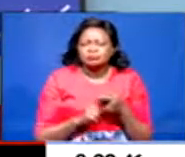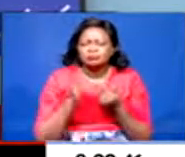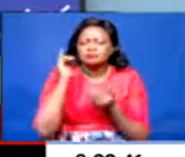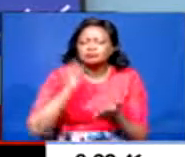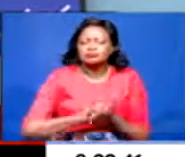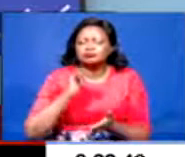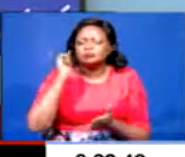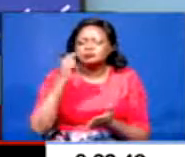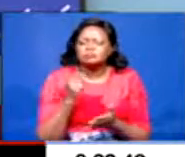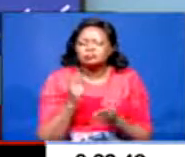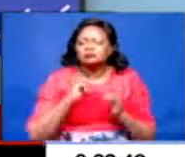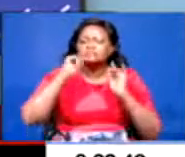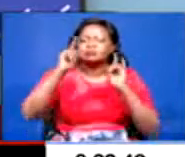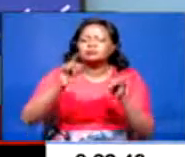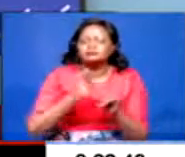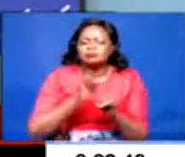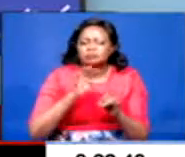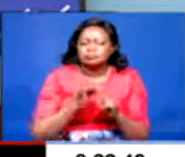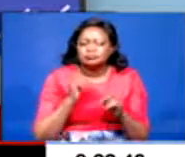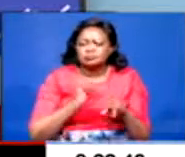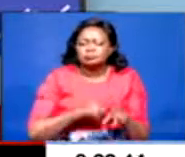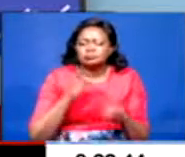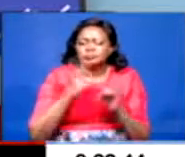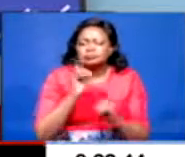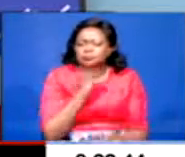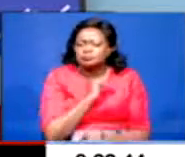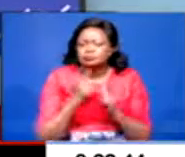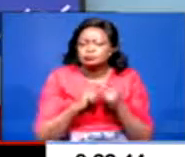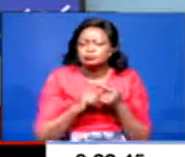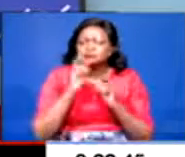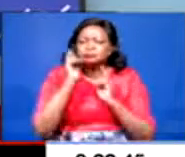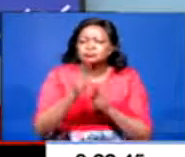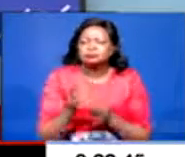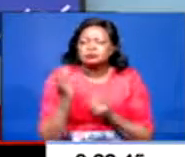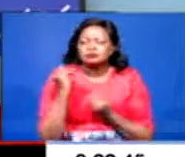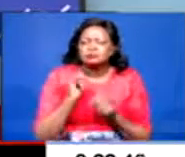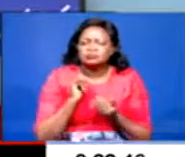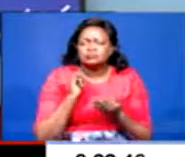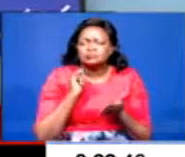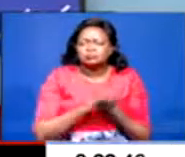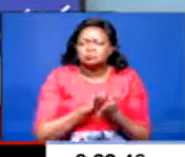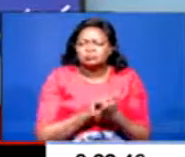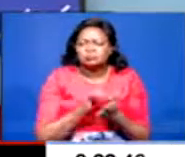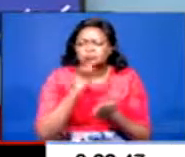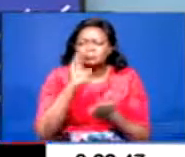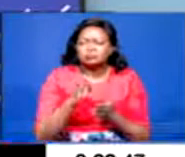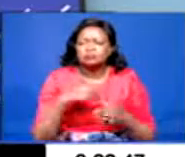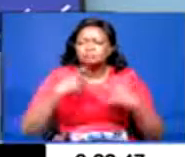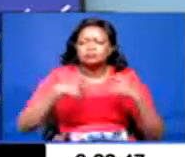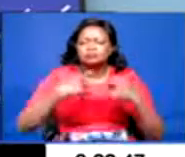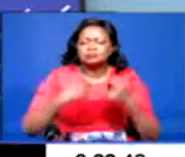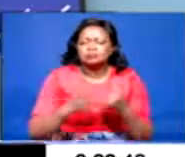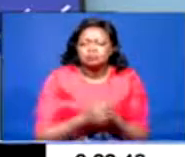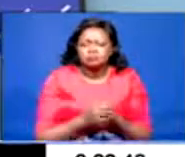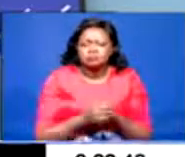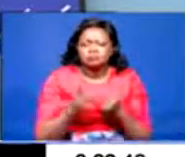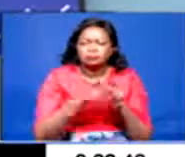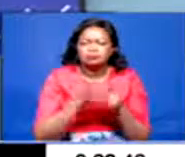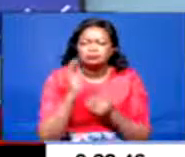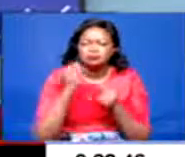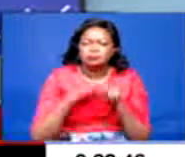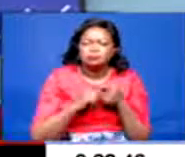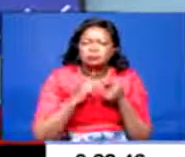to go out there and vote. Once they have voted, then the result, we expect them now, the IBC, to process them as expected. So